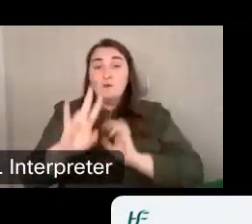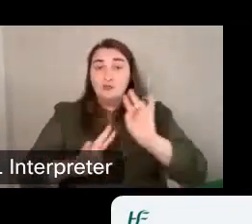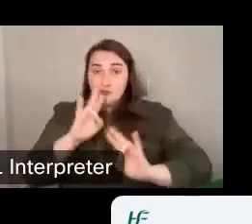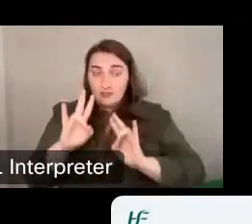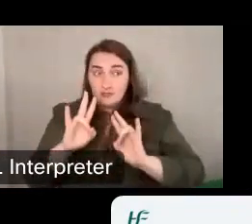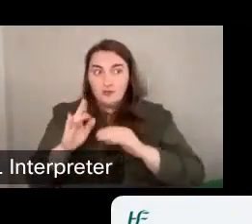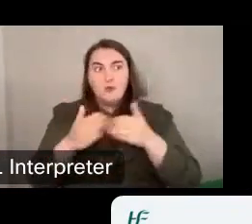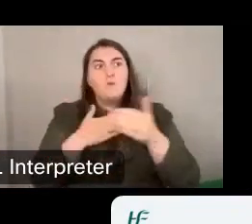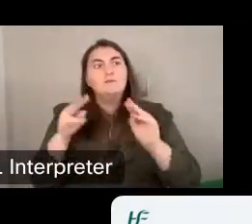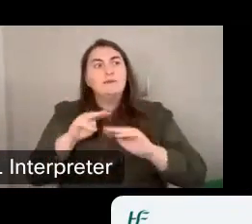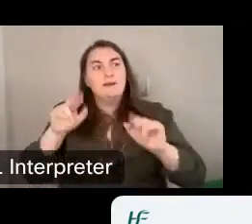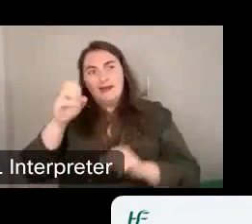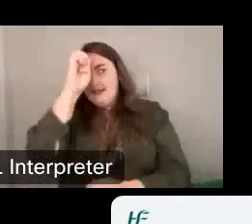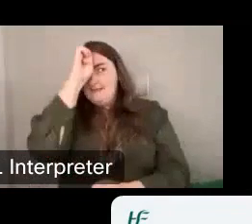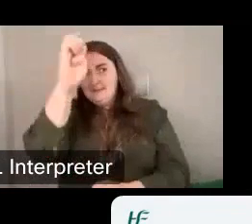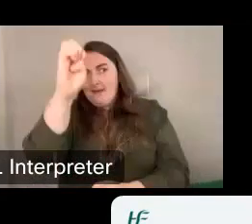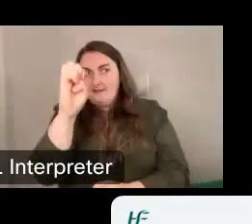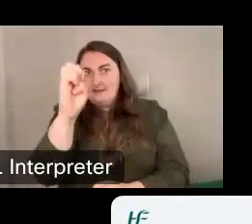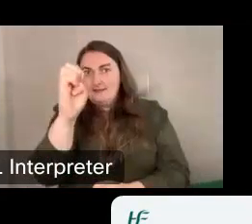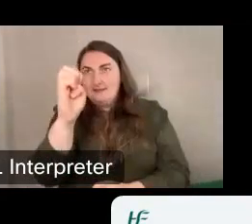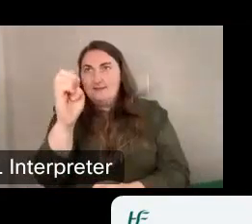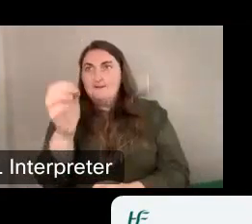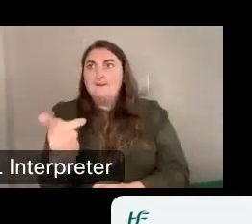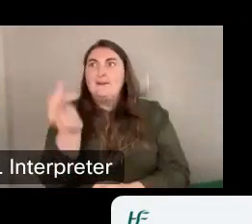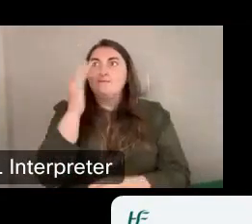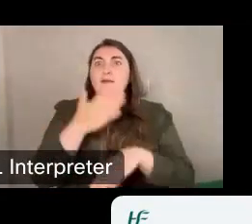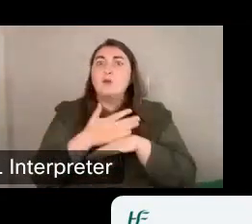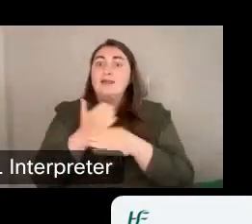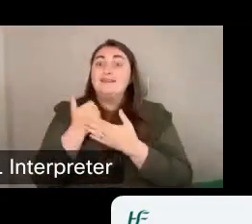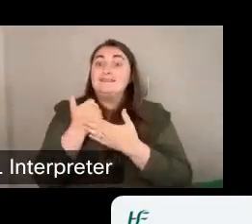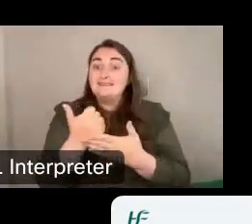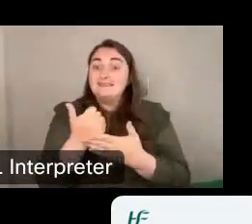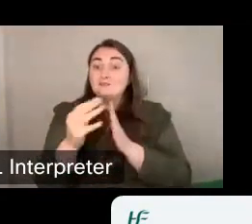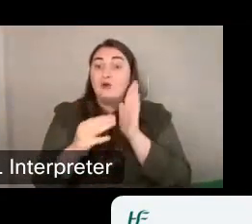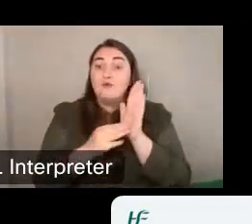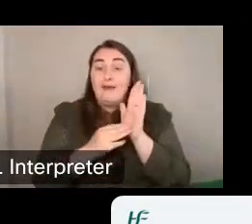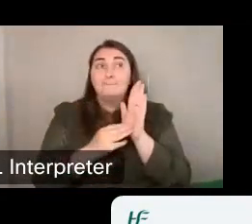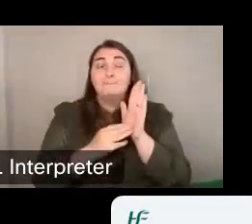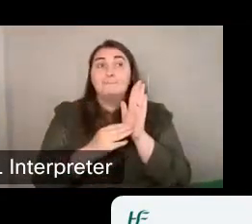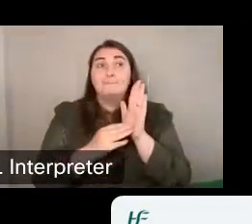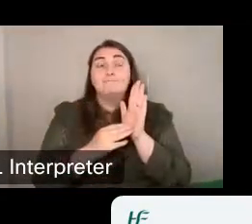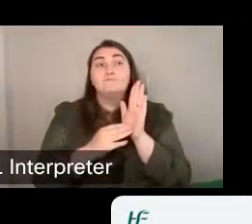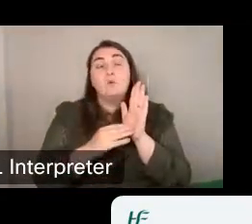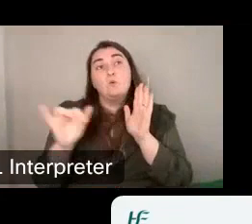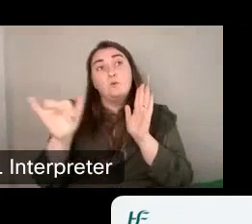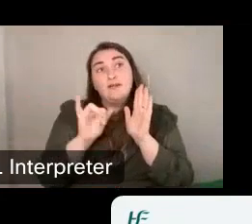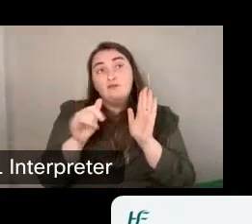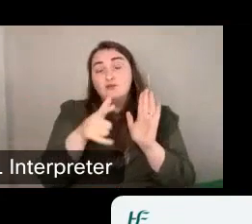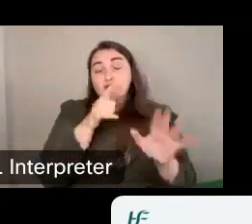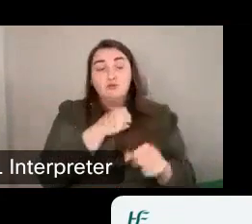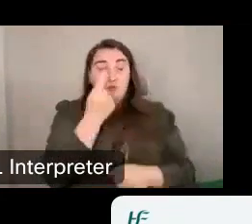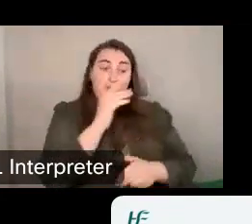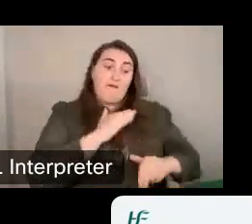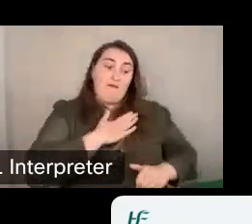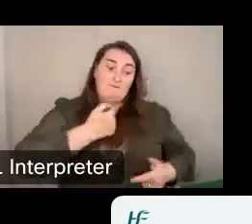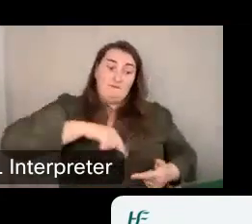what people can expect when they contact the Employee Assistance Programme is that they will speak to somebody. So that will either be one of our counsellors. So